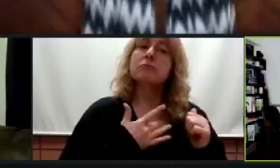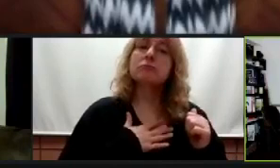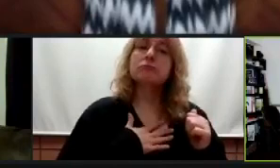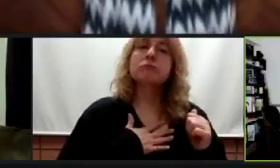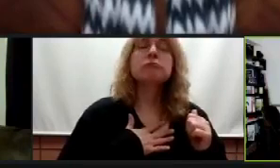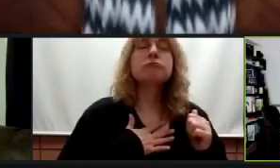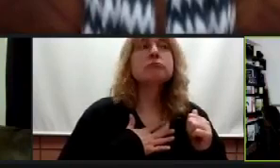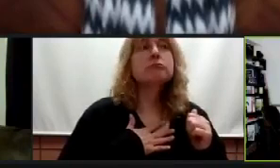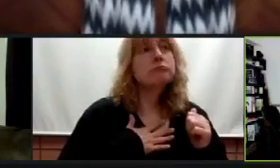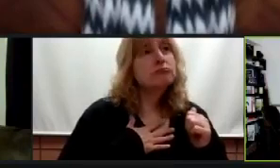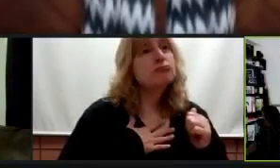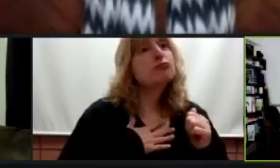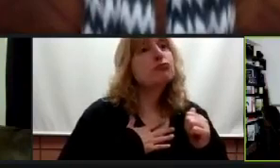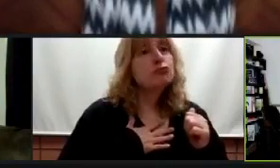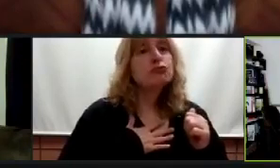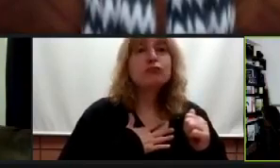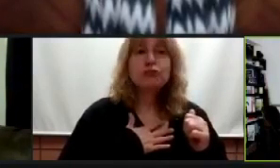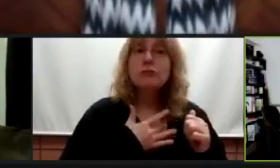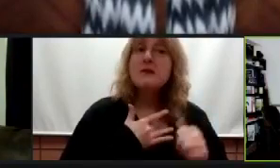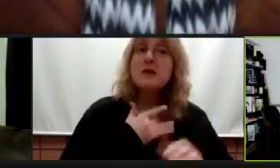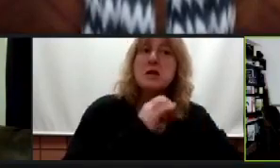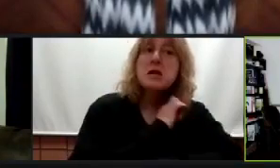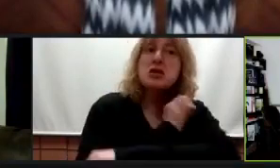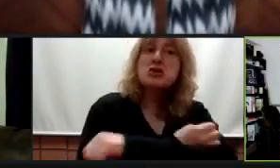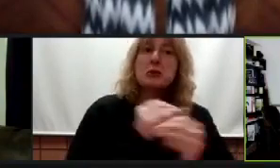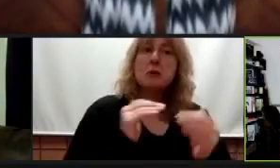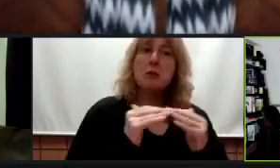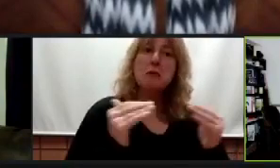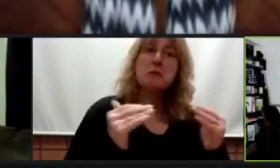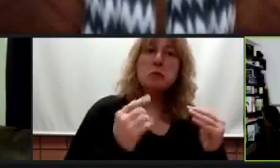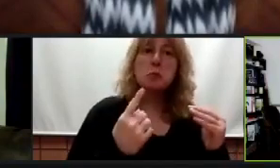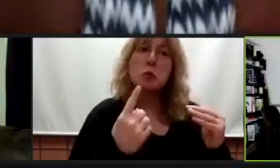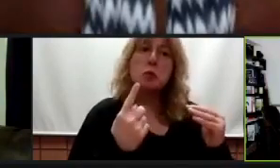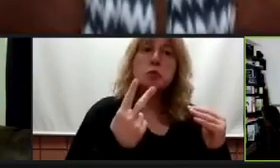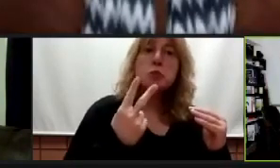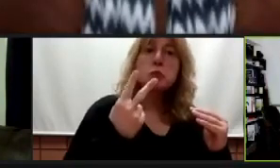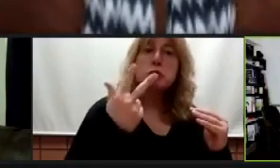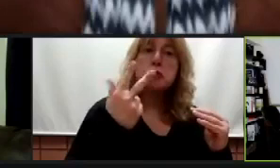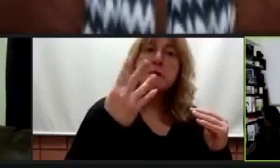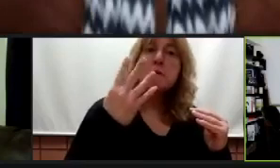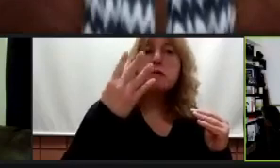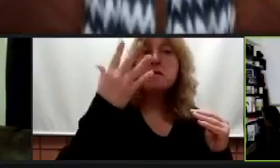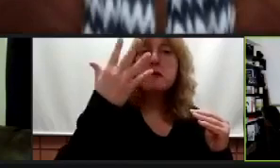Is your energy going to go at one or two or three or four or five? Is it where you want it to be?